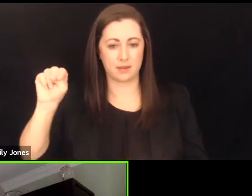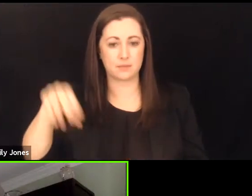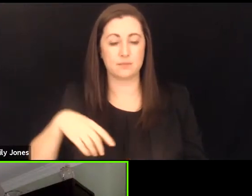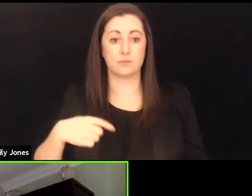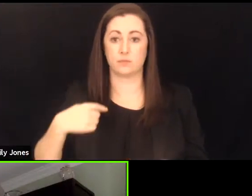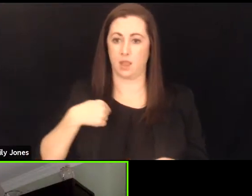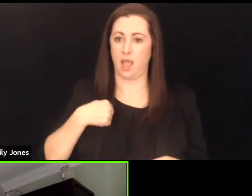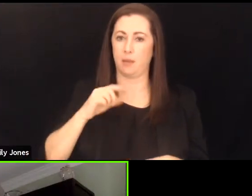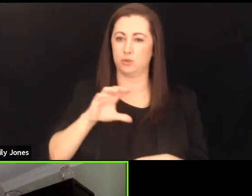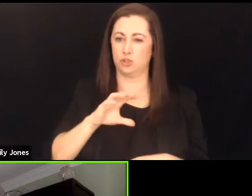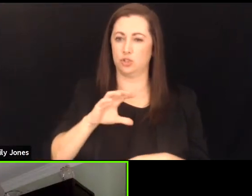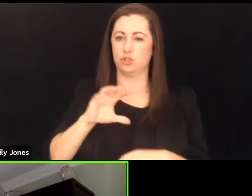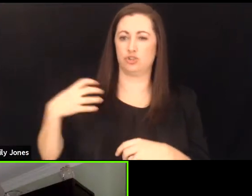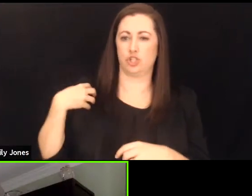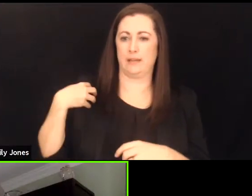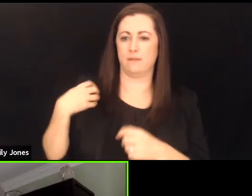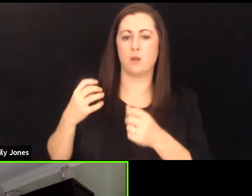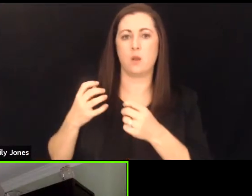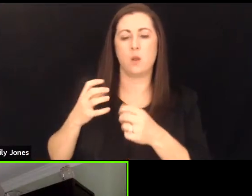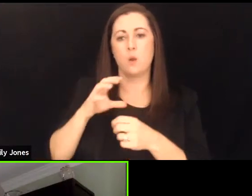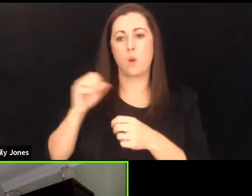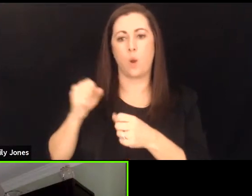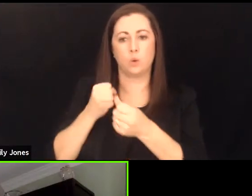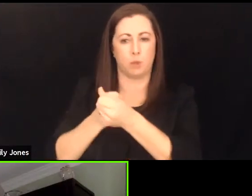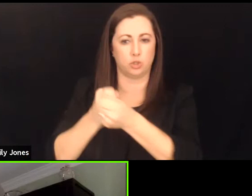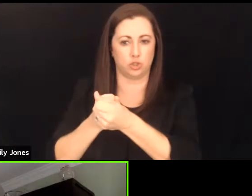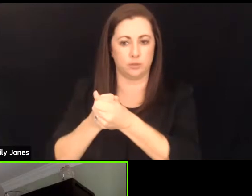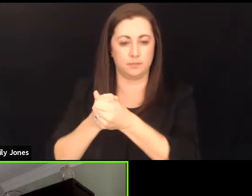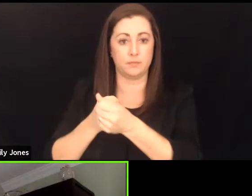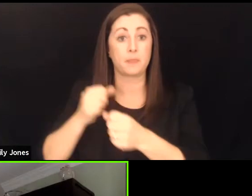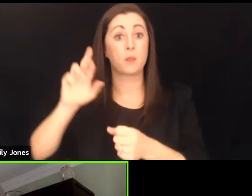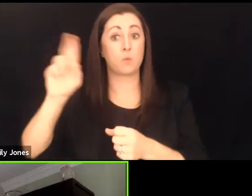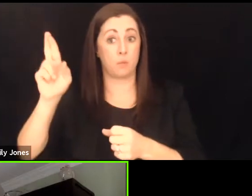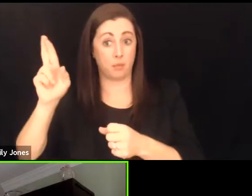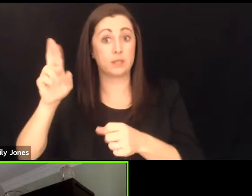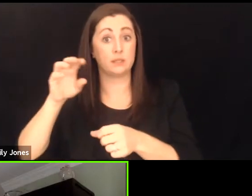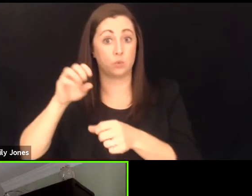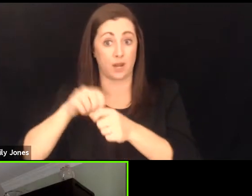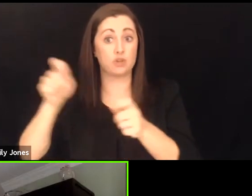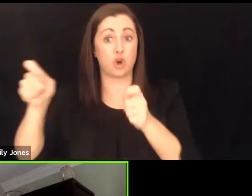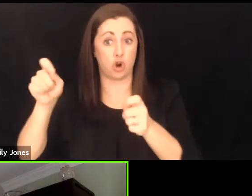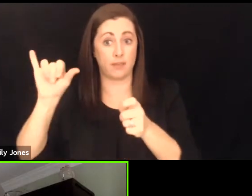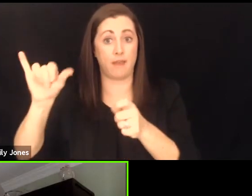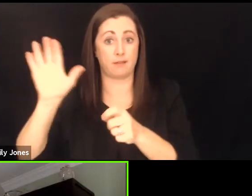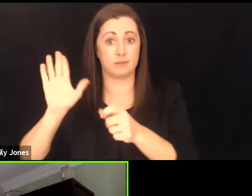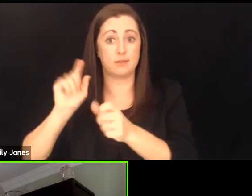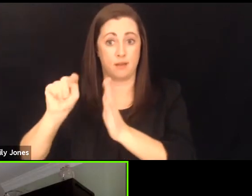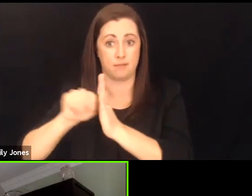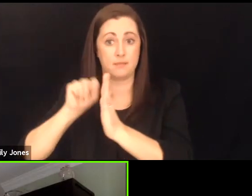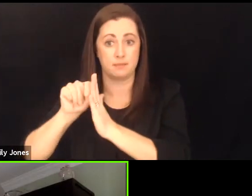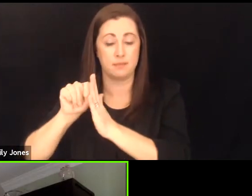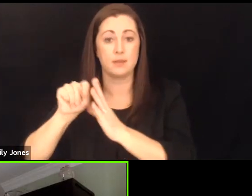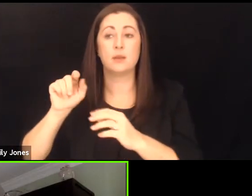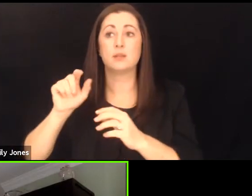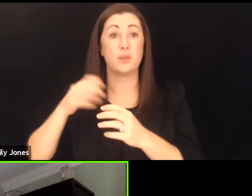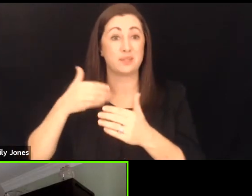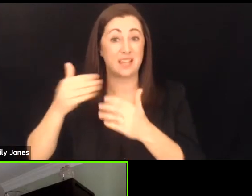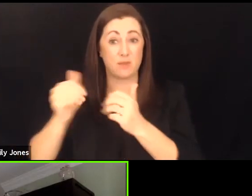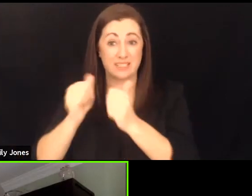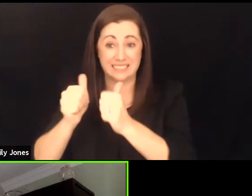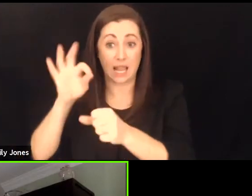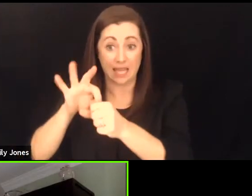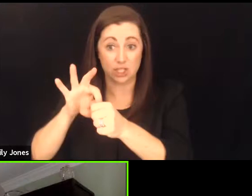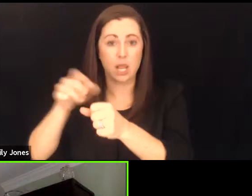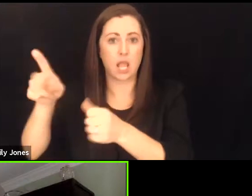chief co-sponsor. Mm-hmm. Well, the Republicans were in charge at that time. Well, then Lowell Weicker lost his reelection.